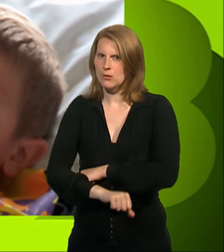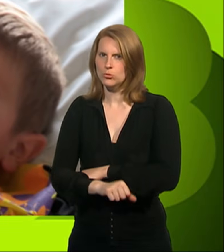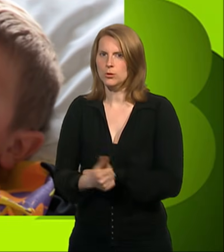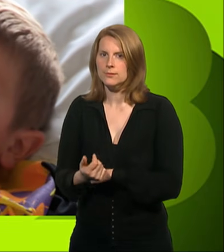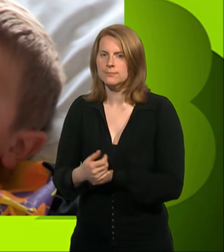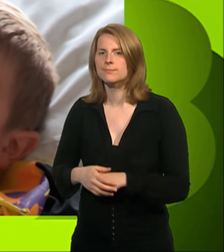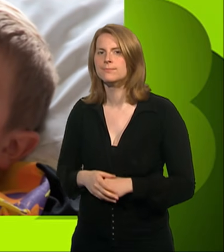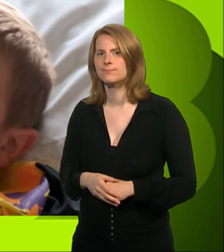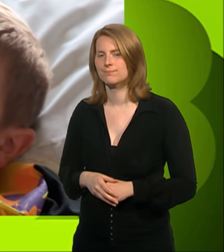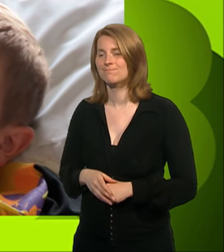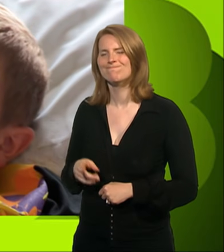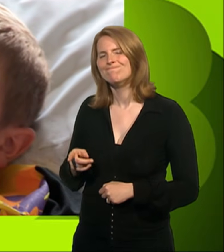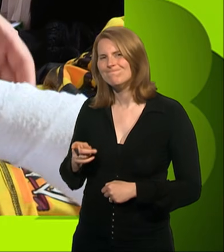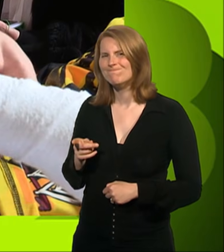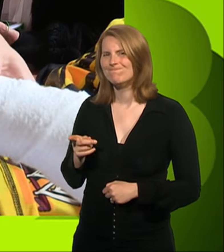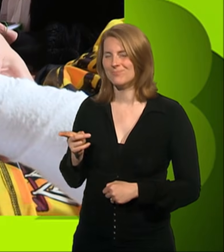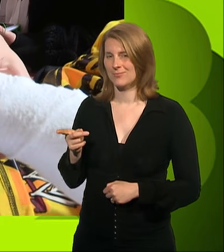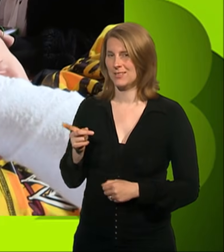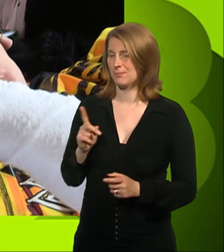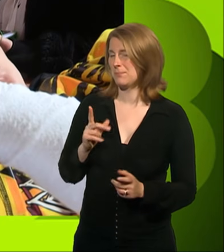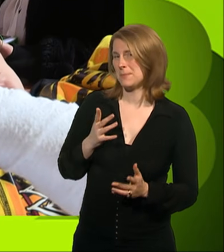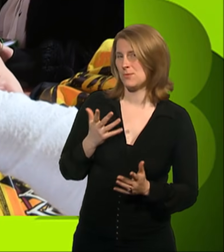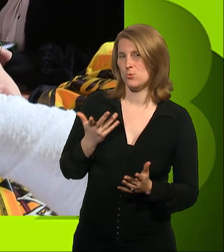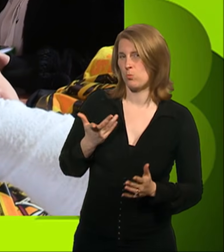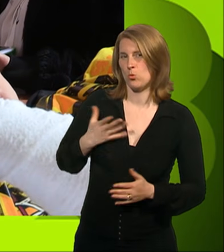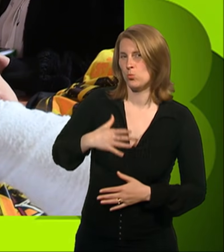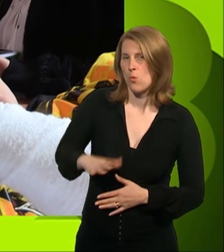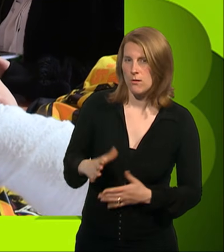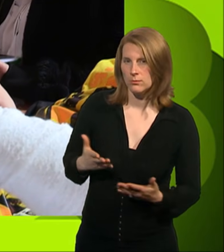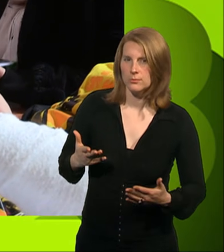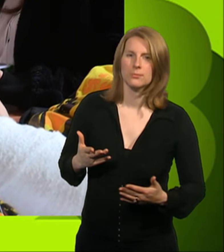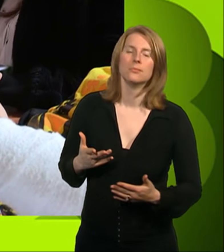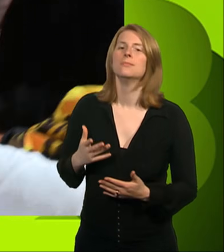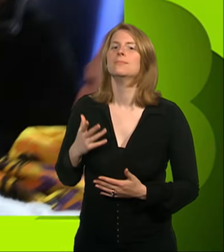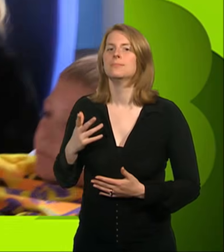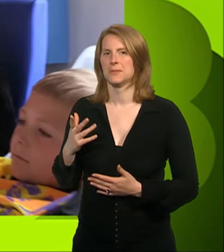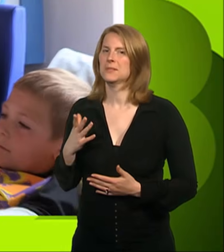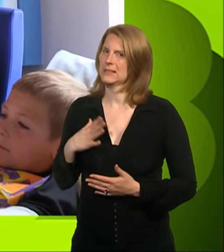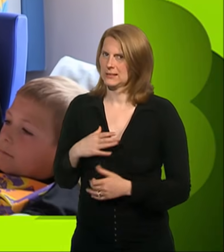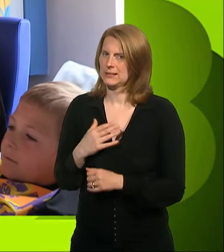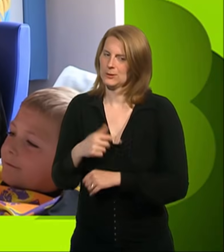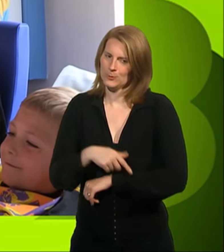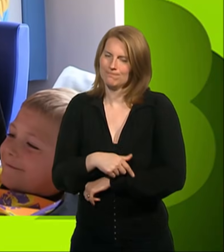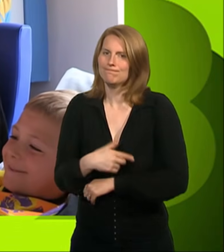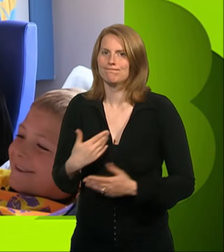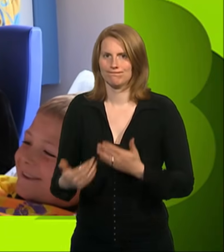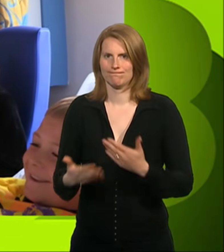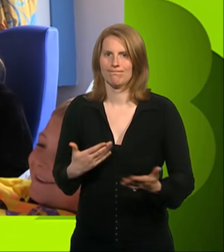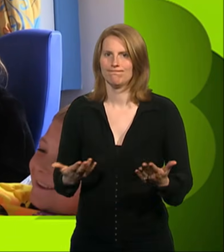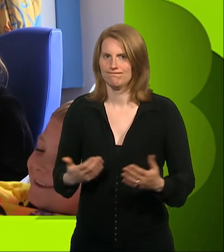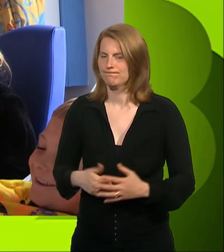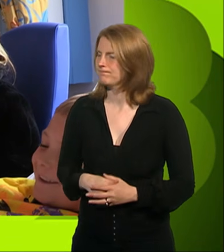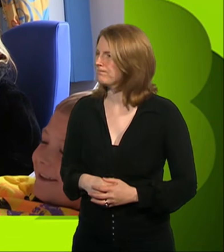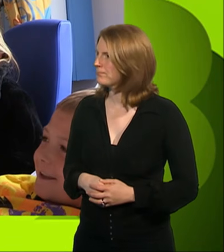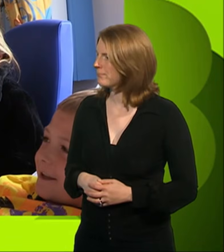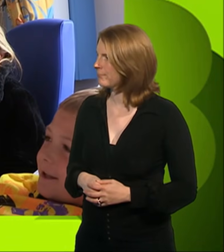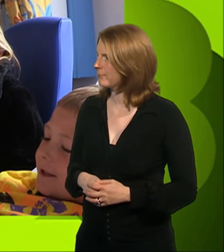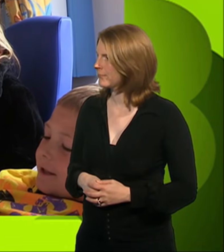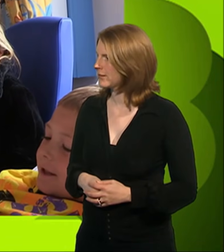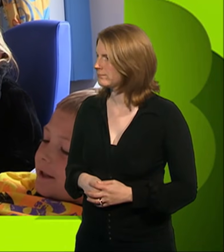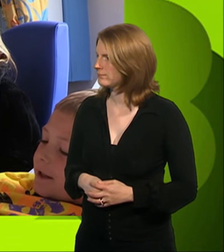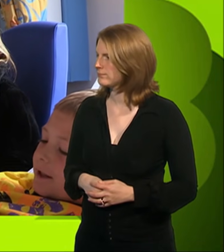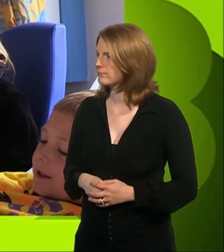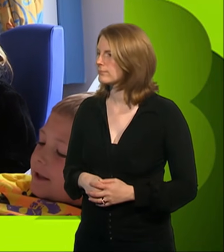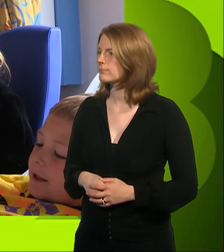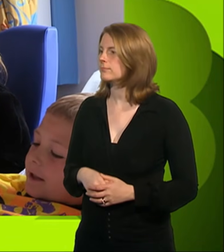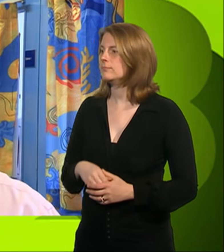Okay. It might not be the news you wanted, Charlie, but this is the best plan to get that arm fixed. What we'll do is, once he's asleep under a